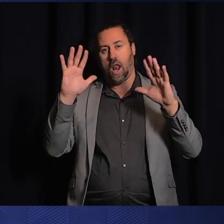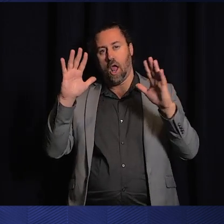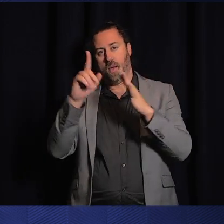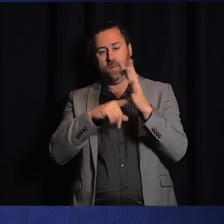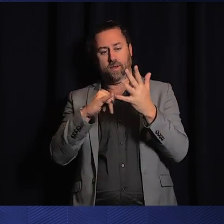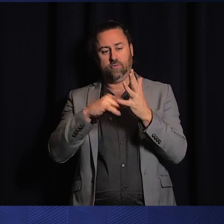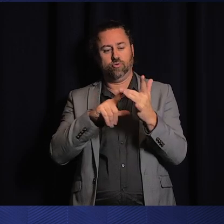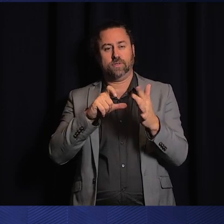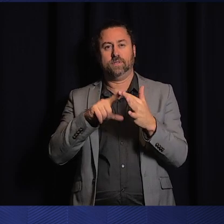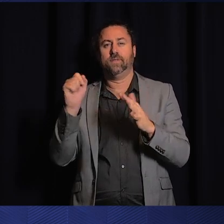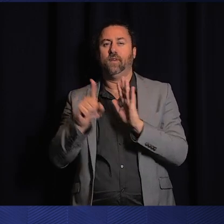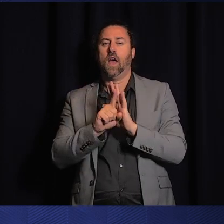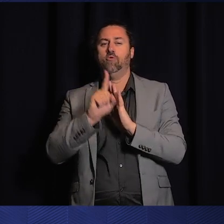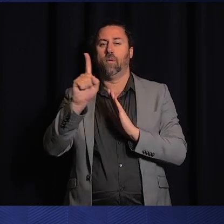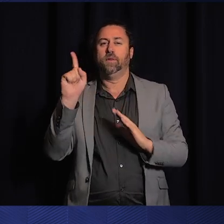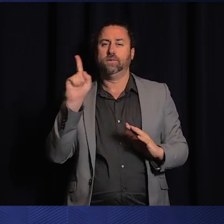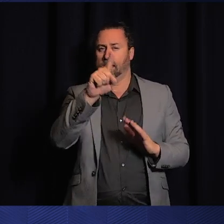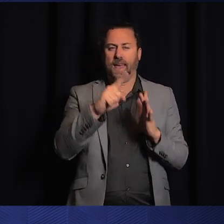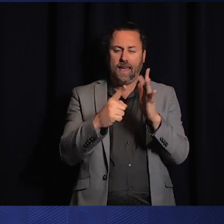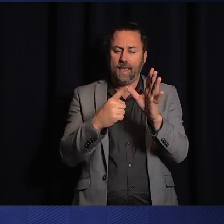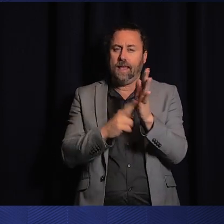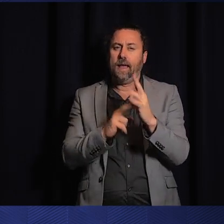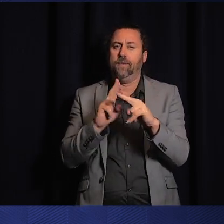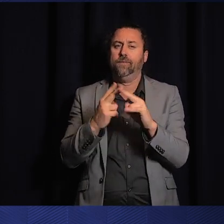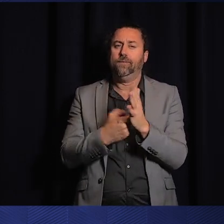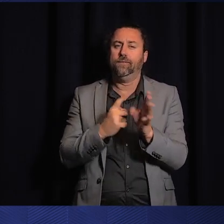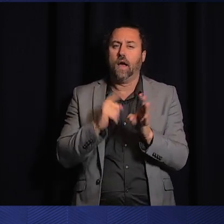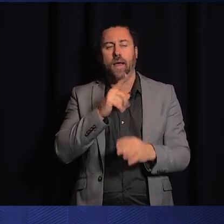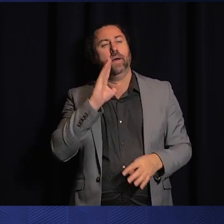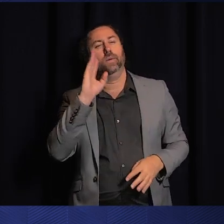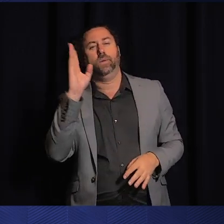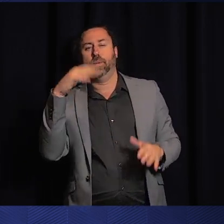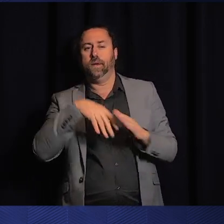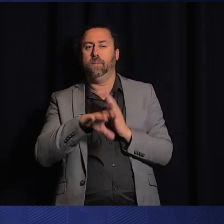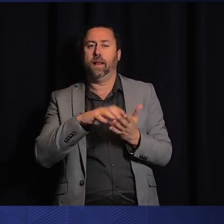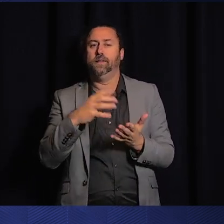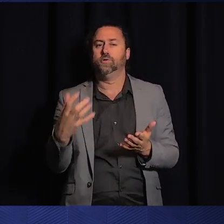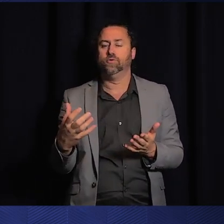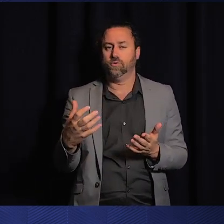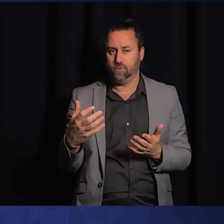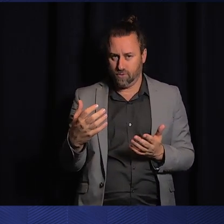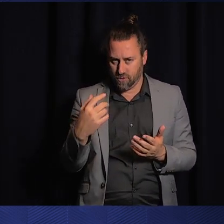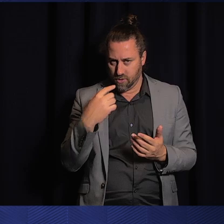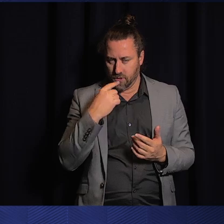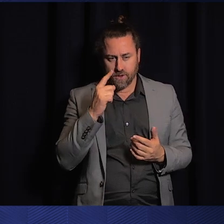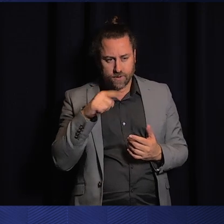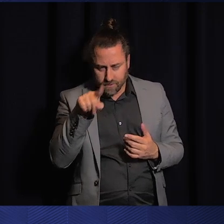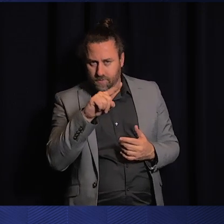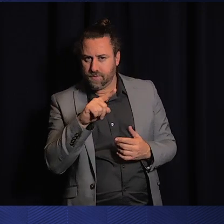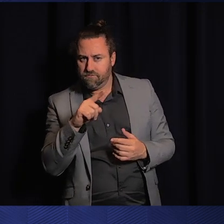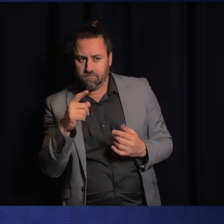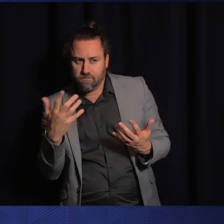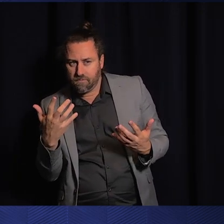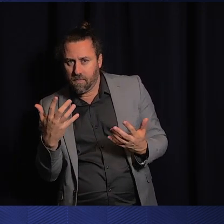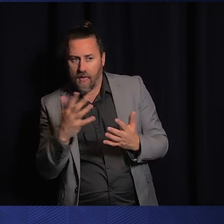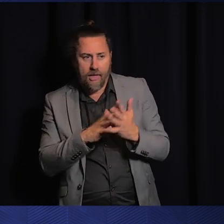to Bangladesh, and he's with Ian Fry, and he said, so how will these different special rapporteurs will